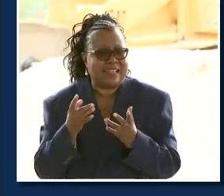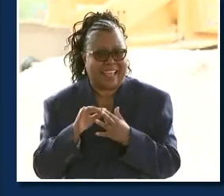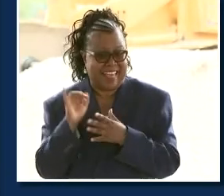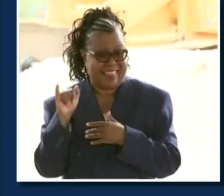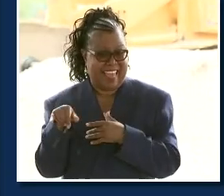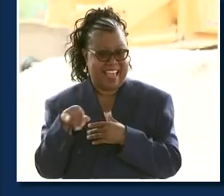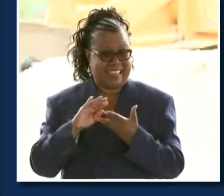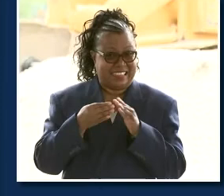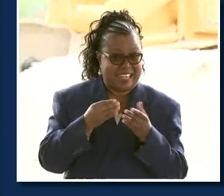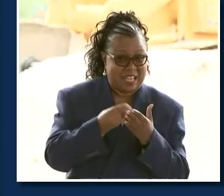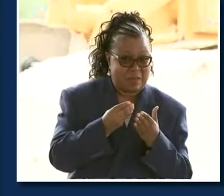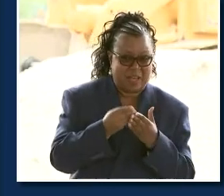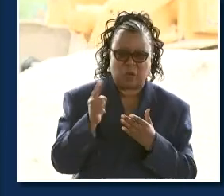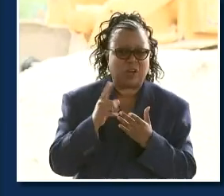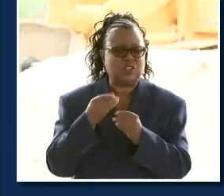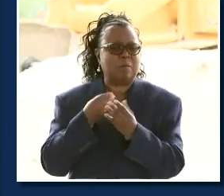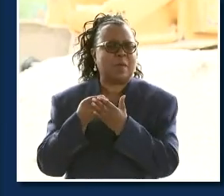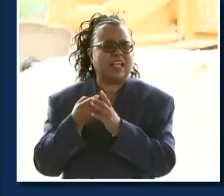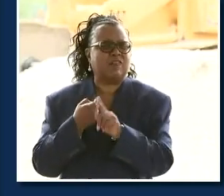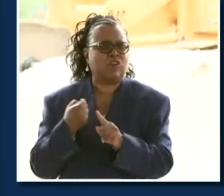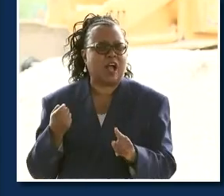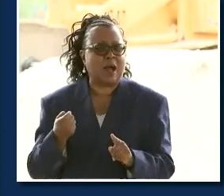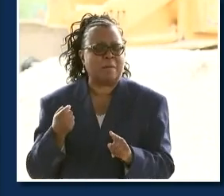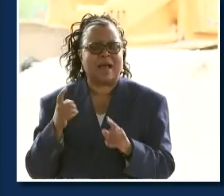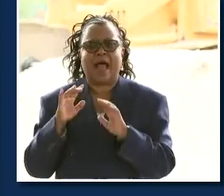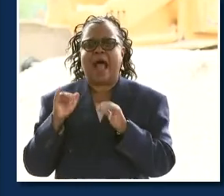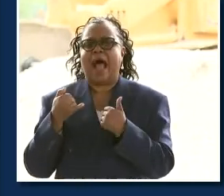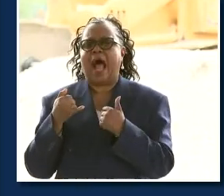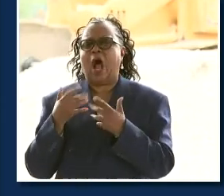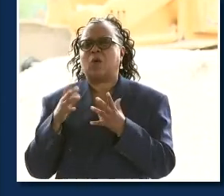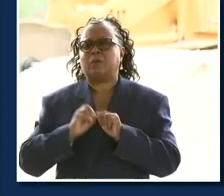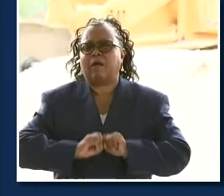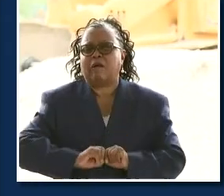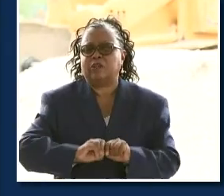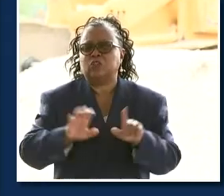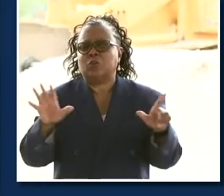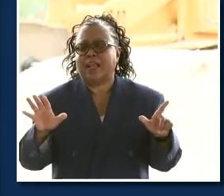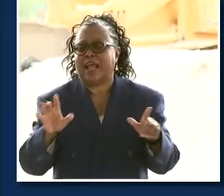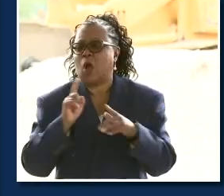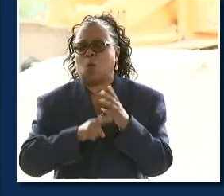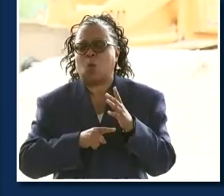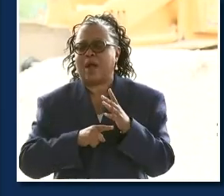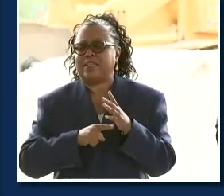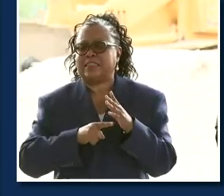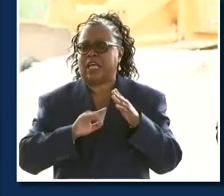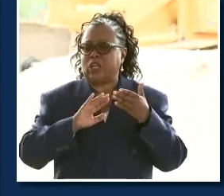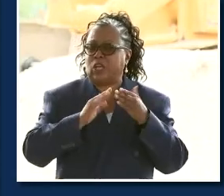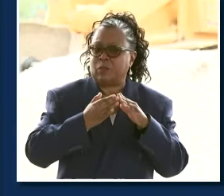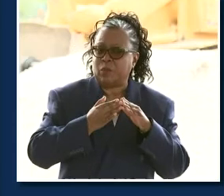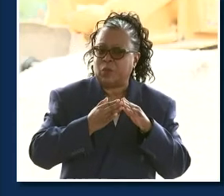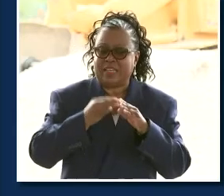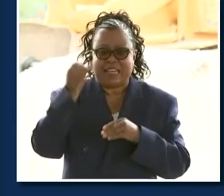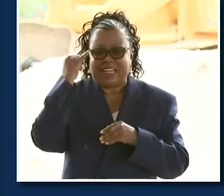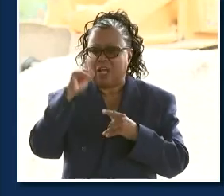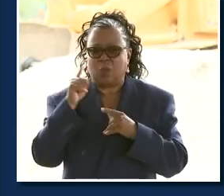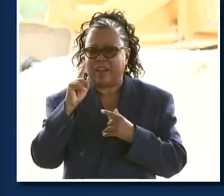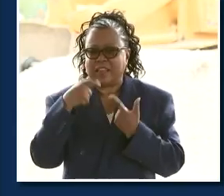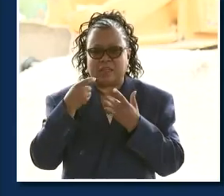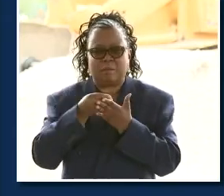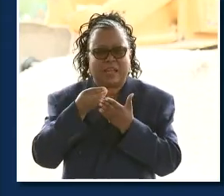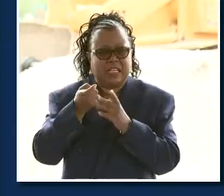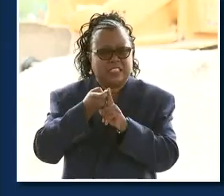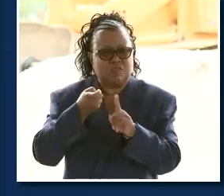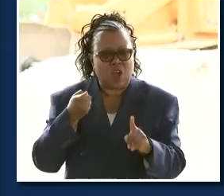that city money? Where did you get that money from? Yeah. How will it be distributed? Was this a community idea? Where did this come